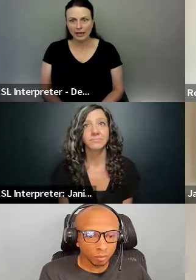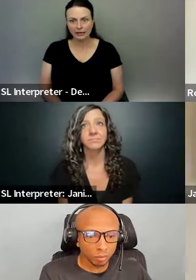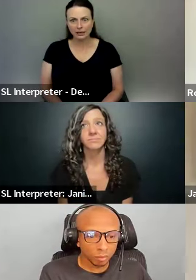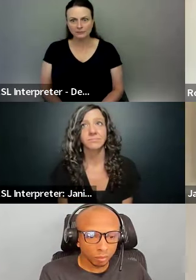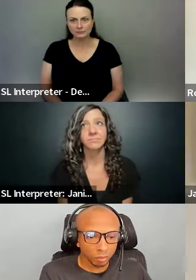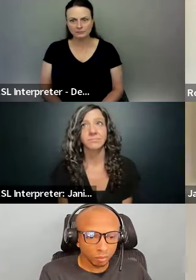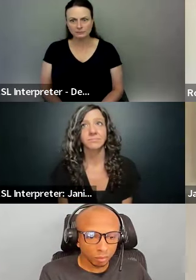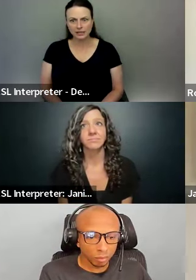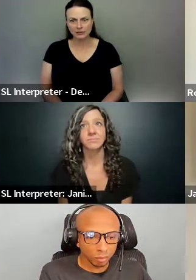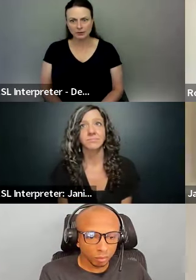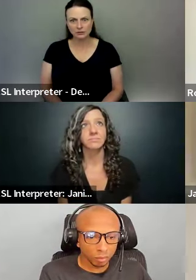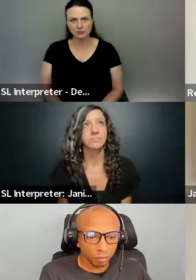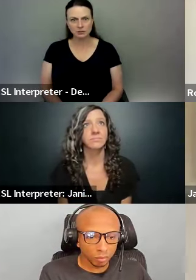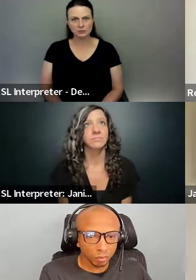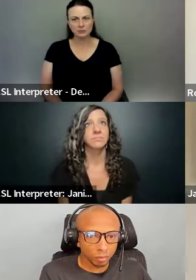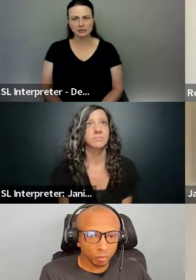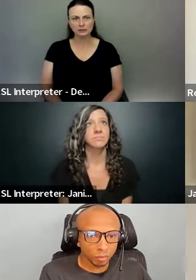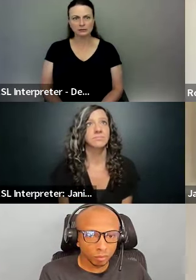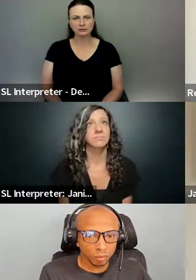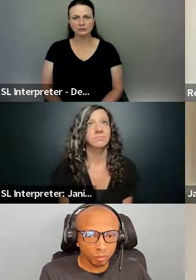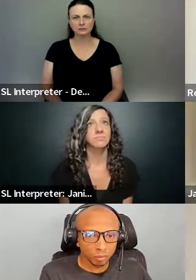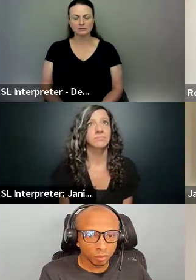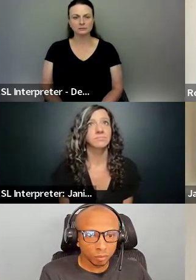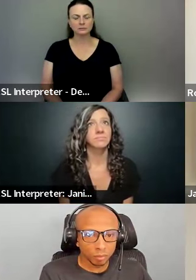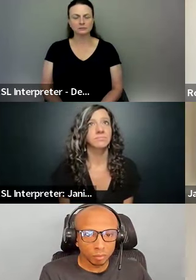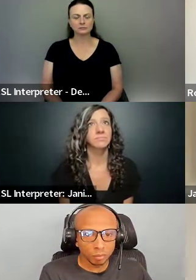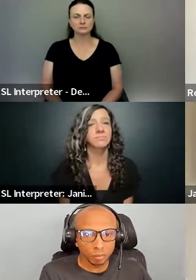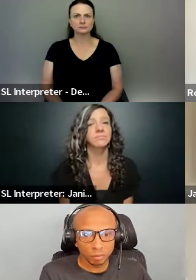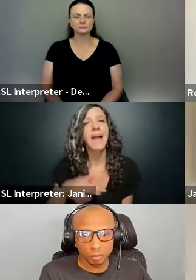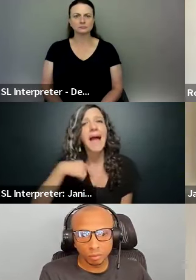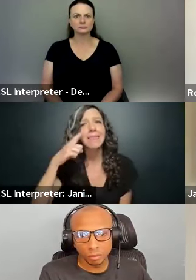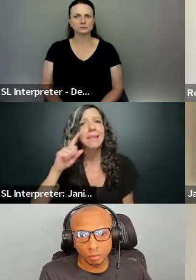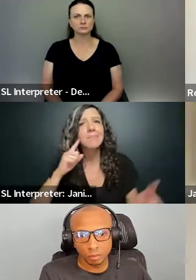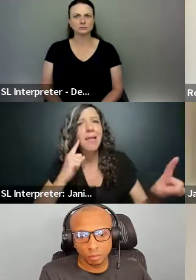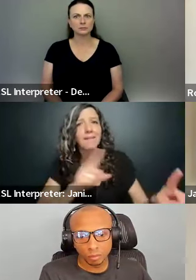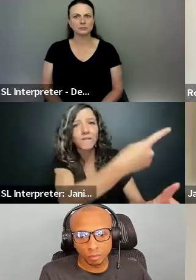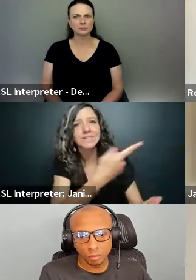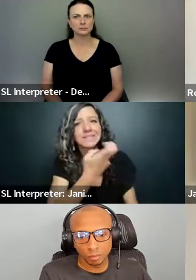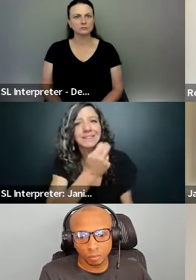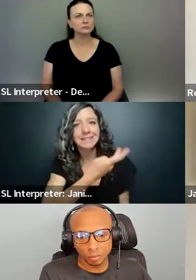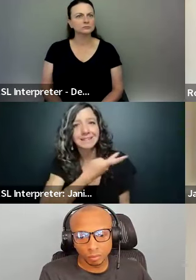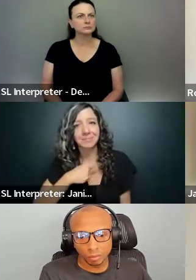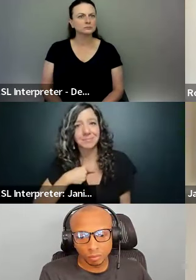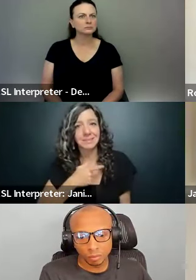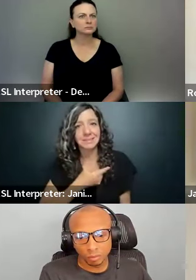Oh, okay. Catherine, did you want to speak? I think Milad was first.